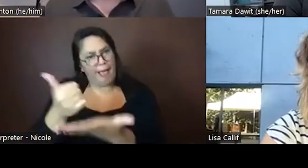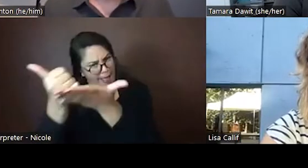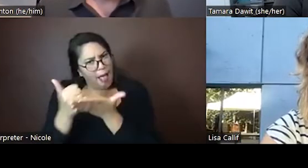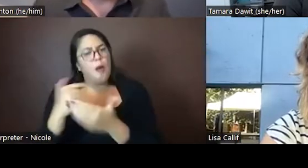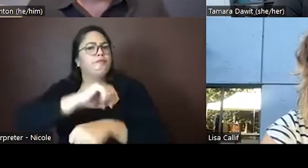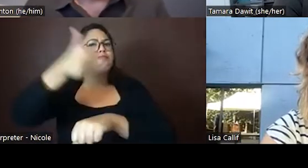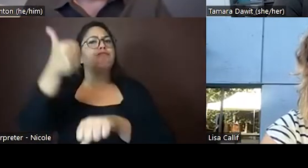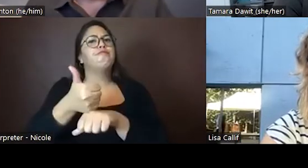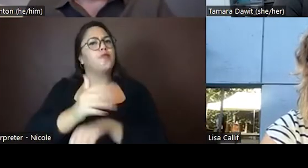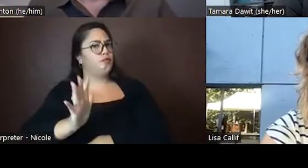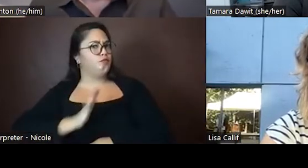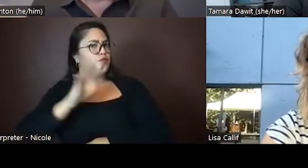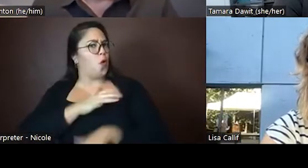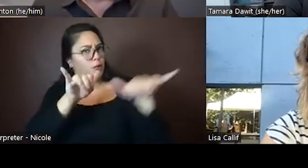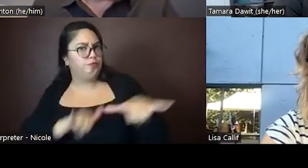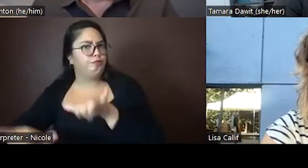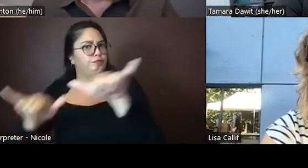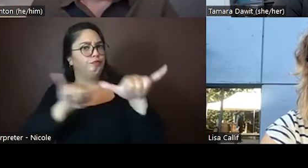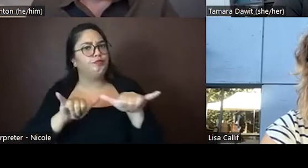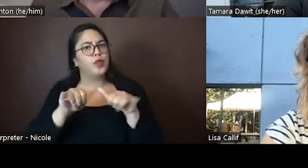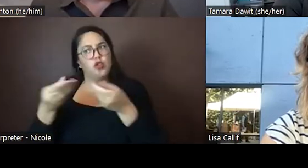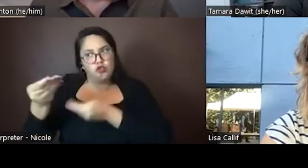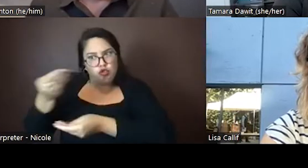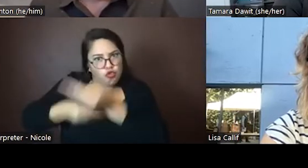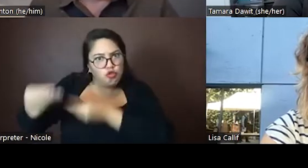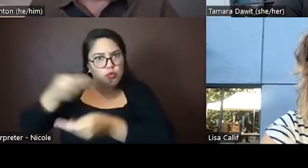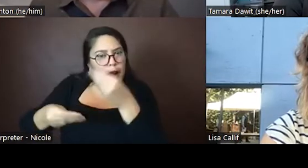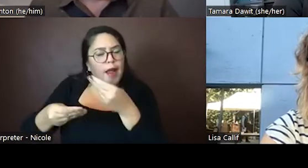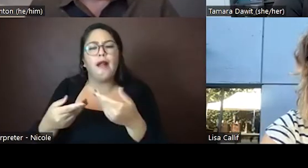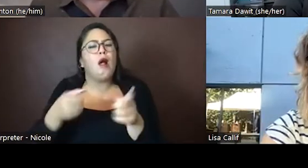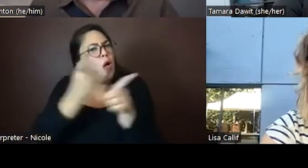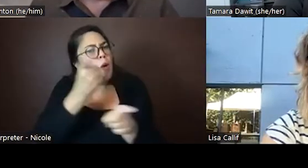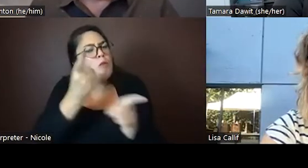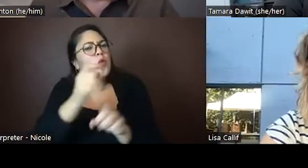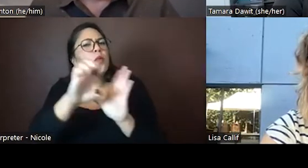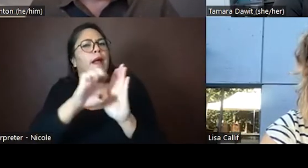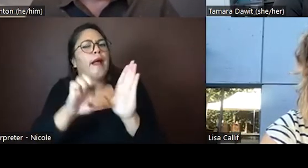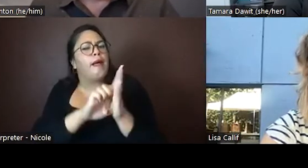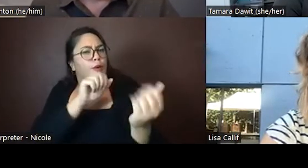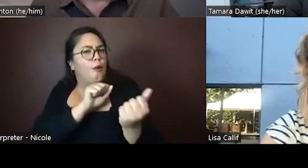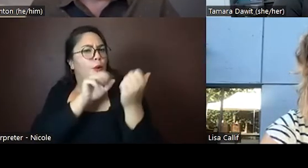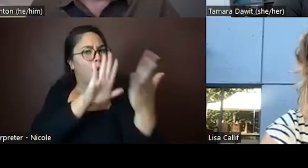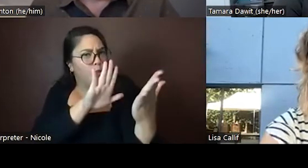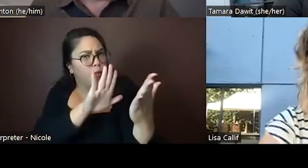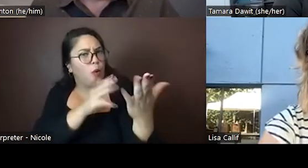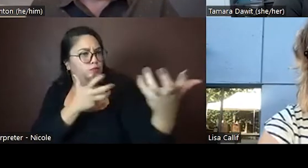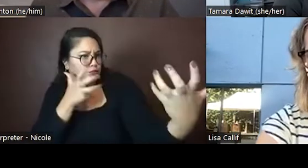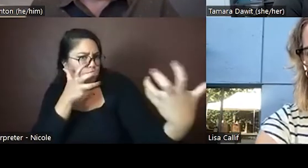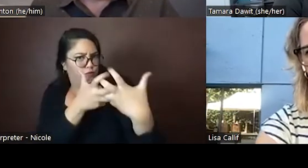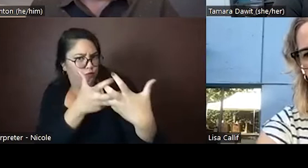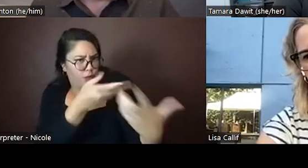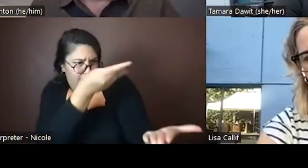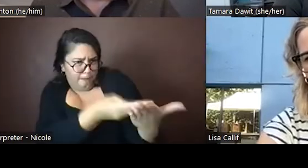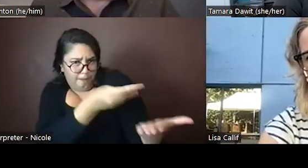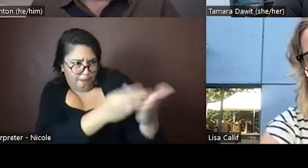And what are the appropriate ethical approaches to the terms that funders are asking for so that we can